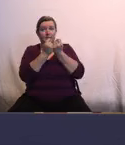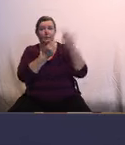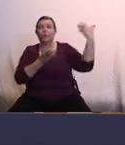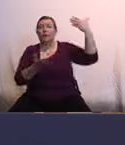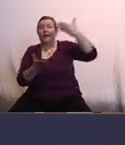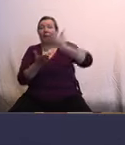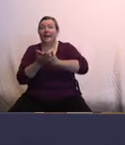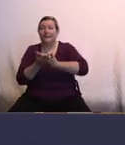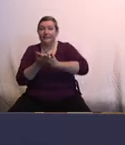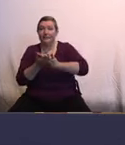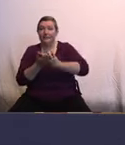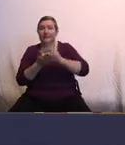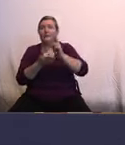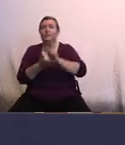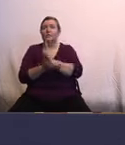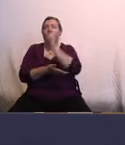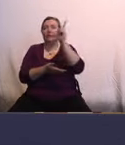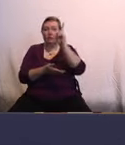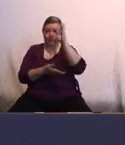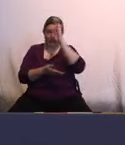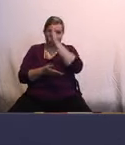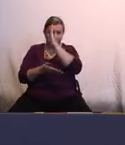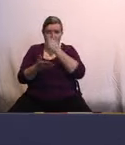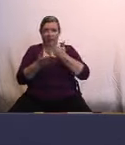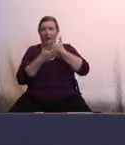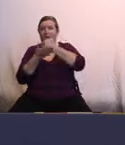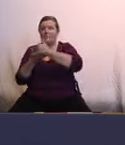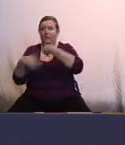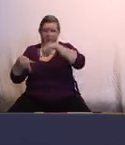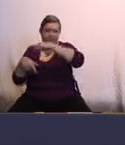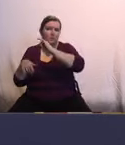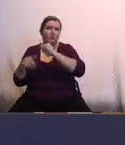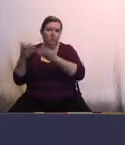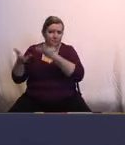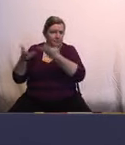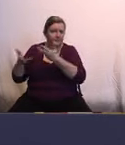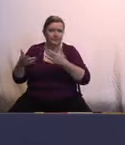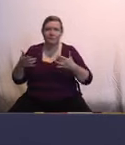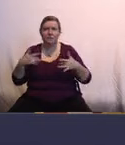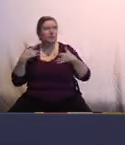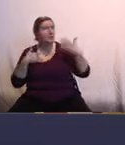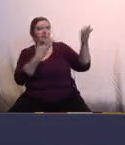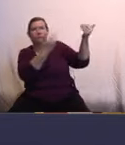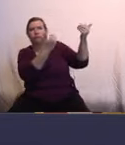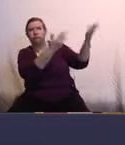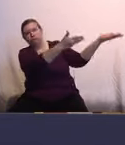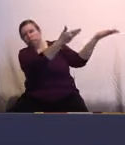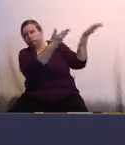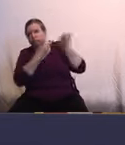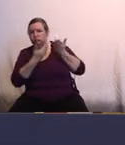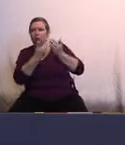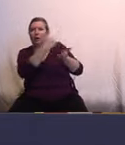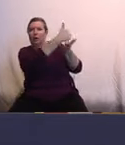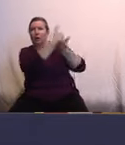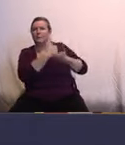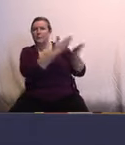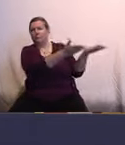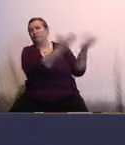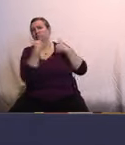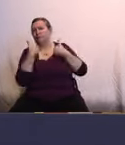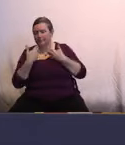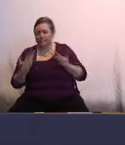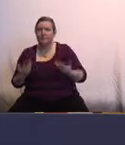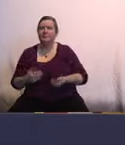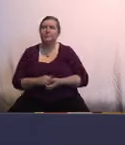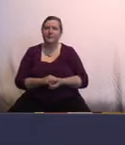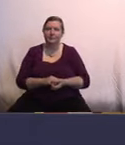former stomping grounds, over the weekend, much to great excitement that they were there. So, and again, we wish